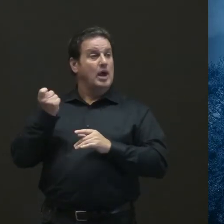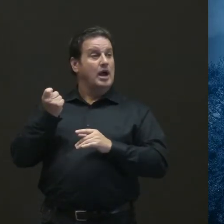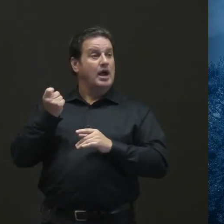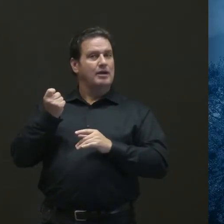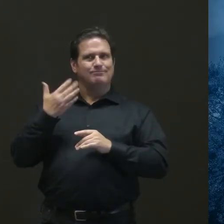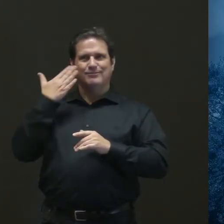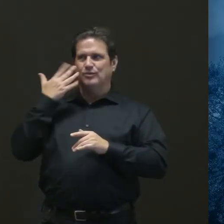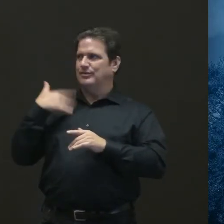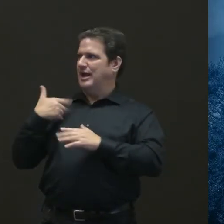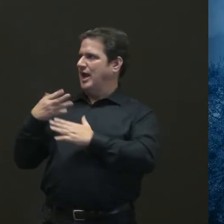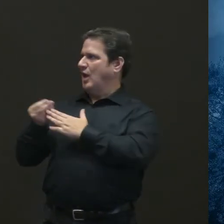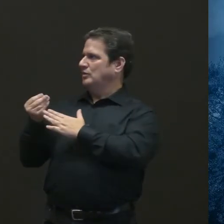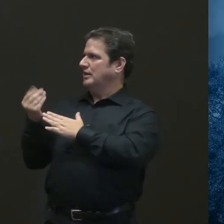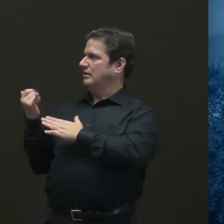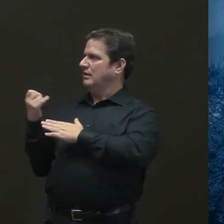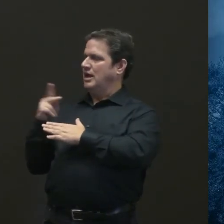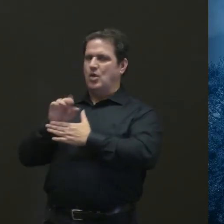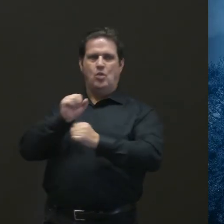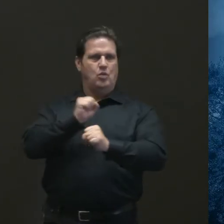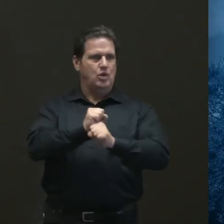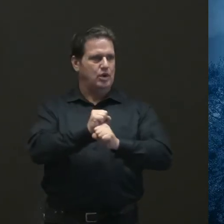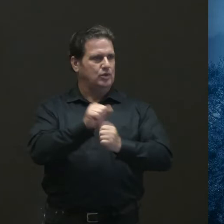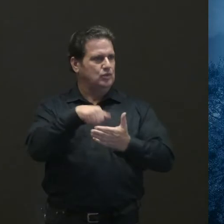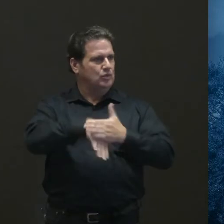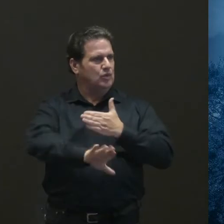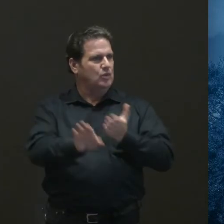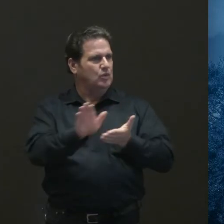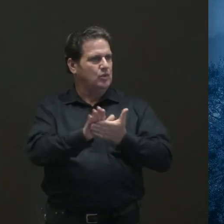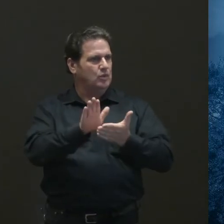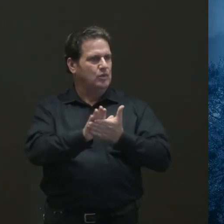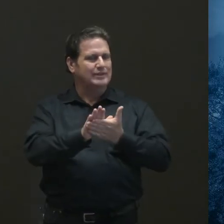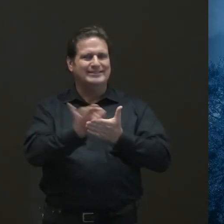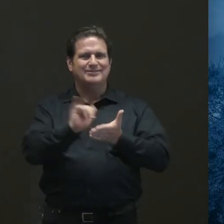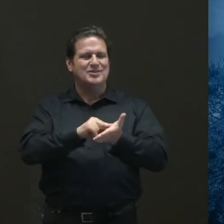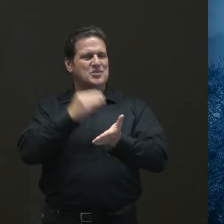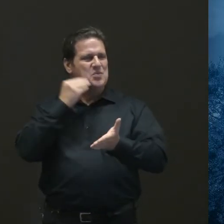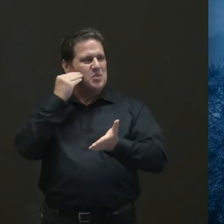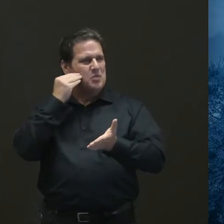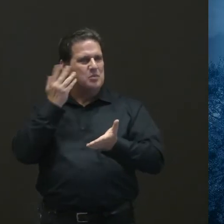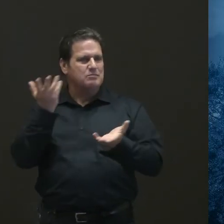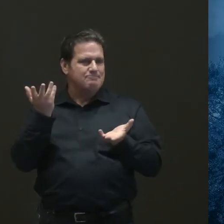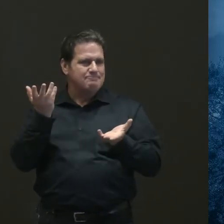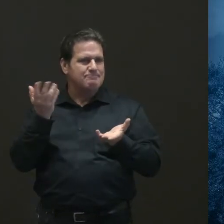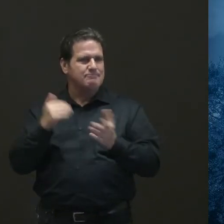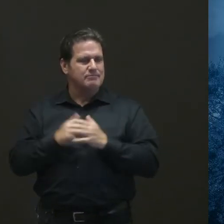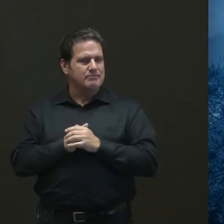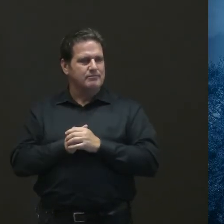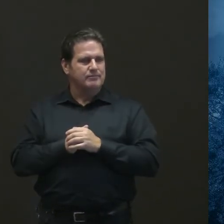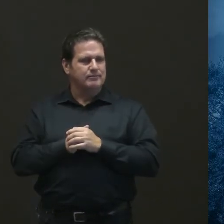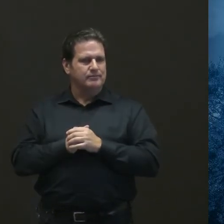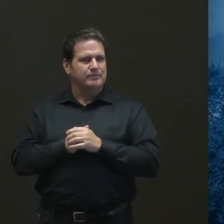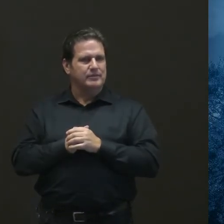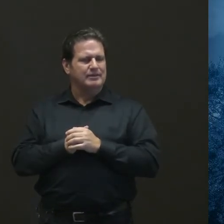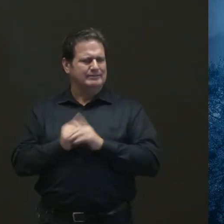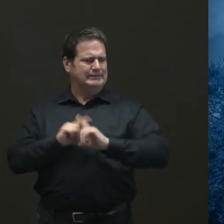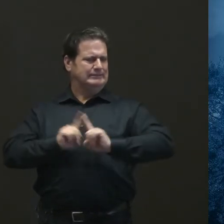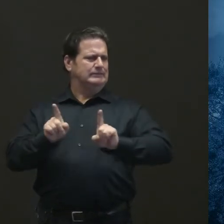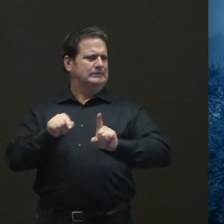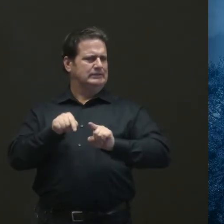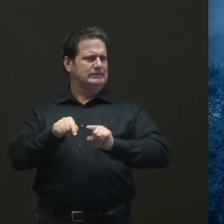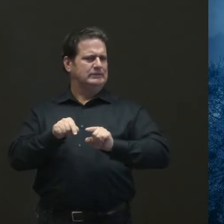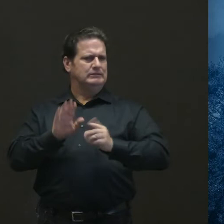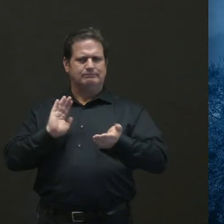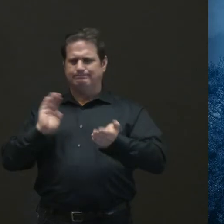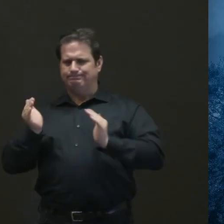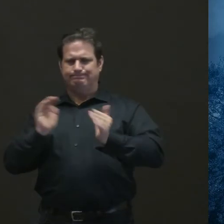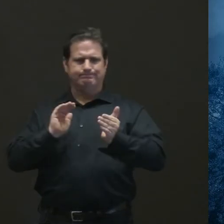we know, with respect to the nursing homes. It's a similar thing, obviously very, very different in terms